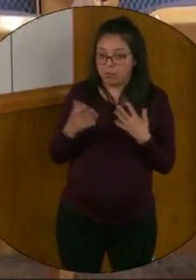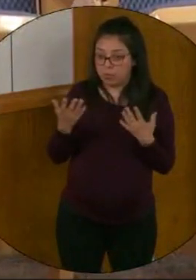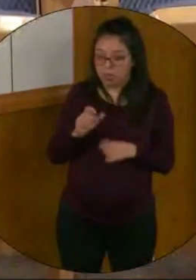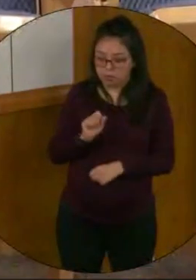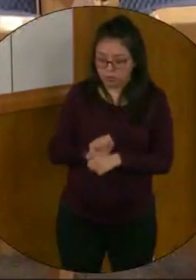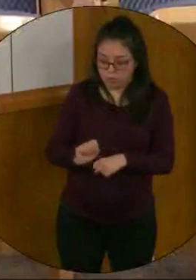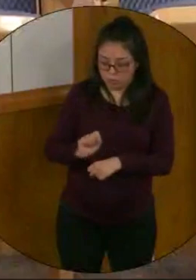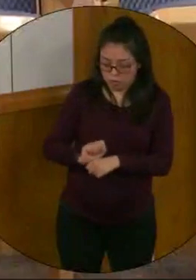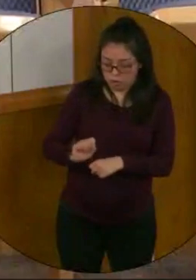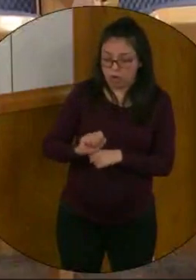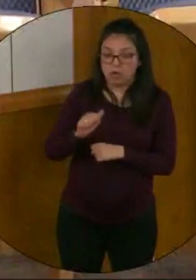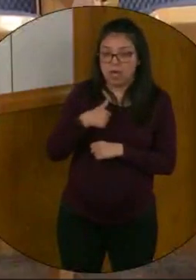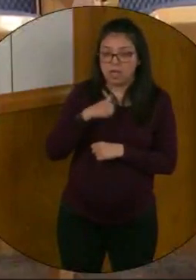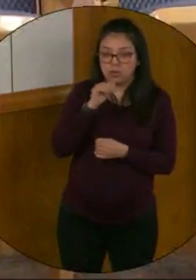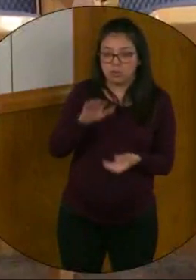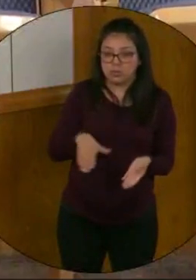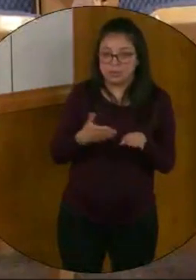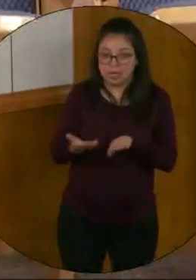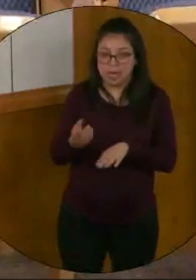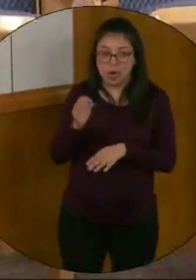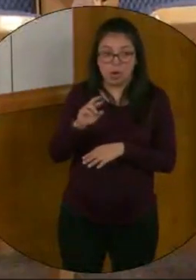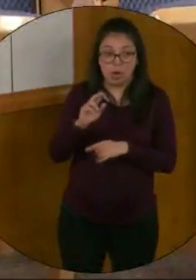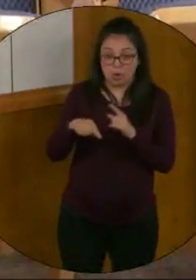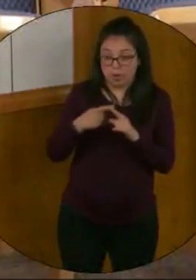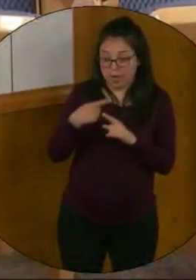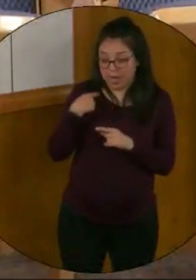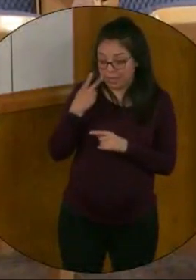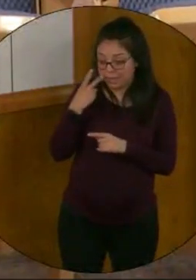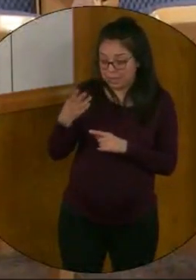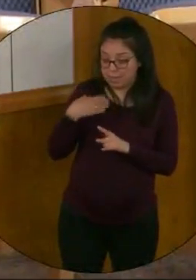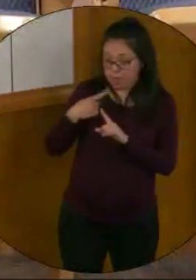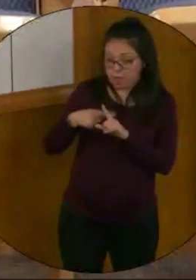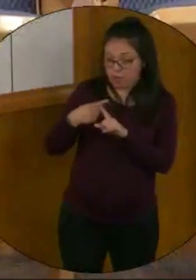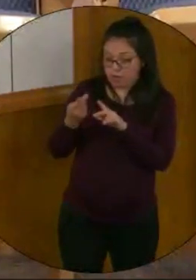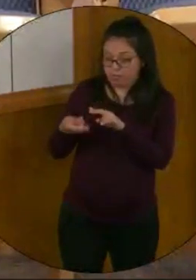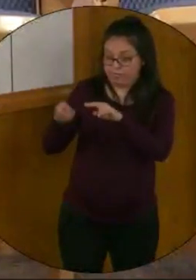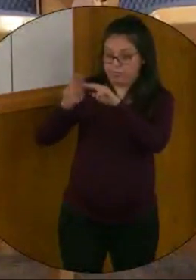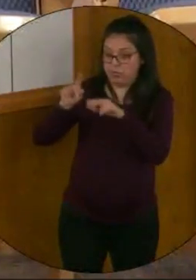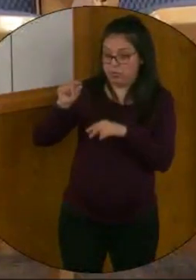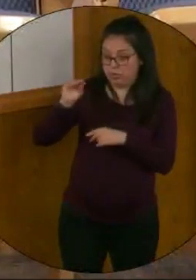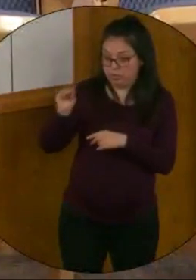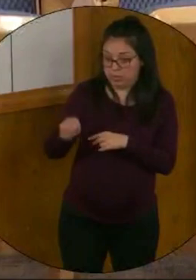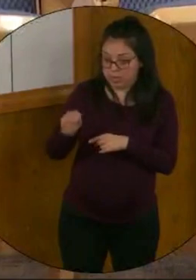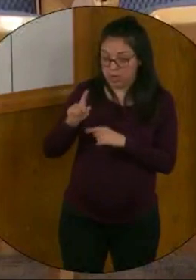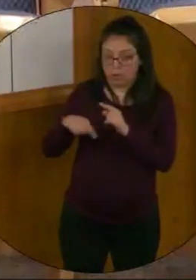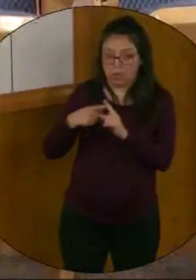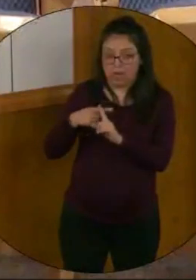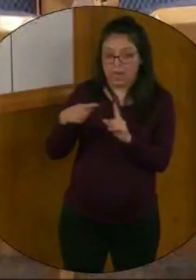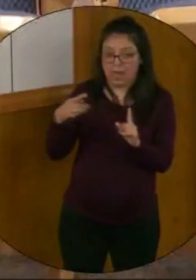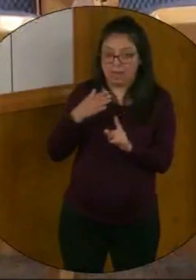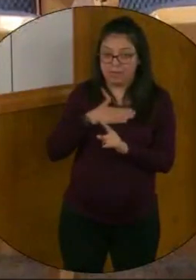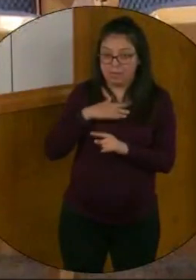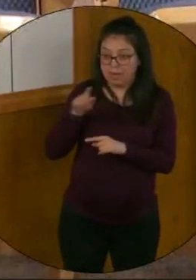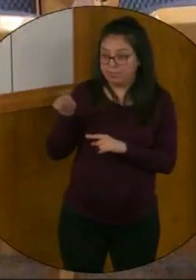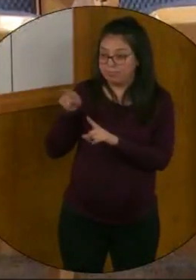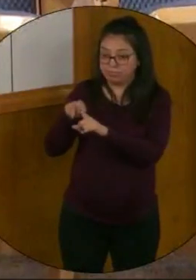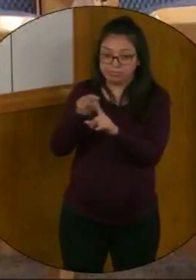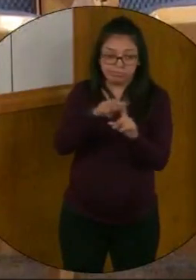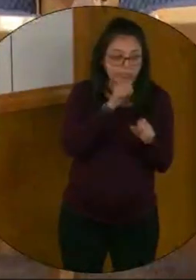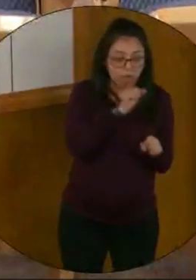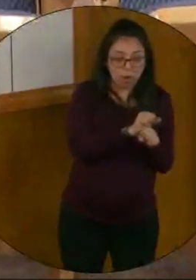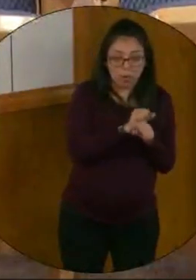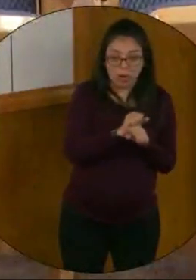work so that I don't die. Or when I see my rent go up 20%, when half my outlets still don't work, but